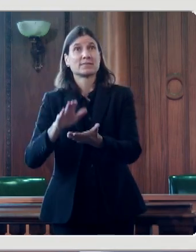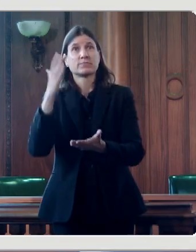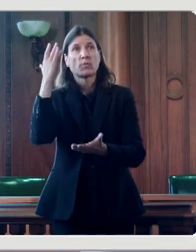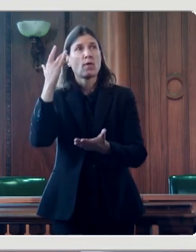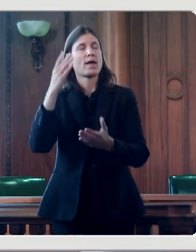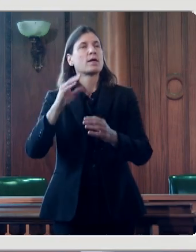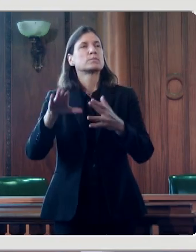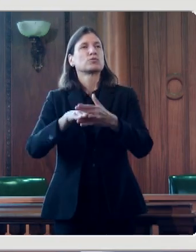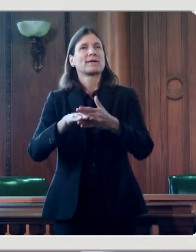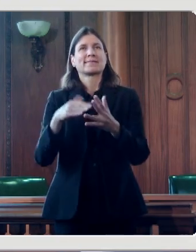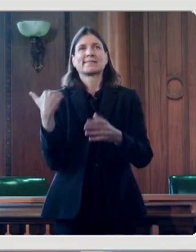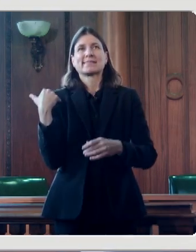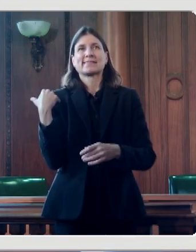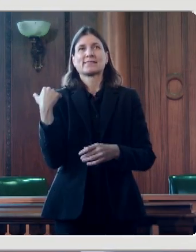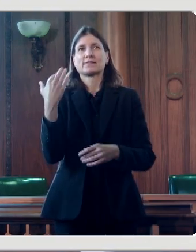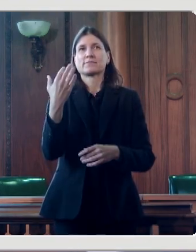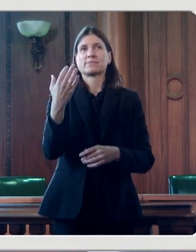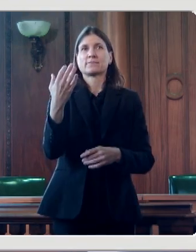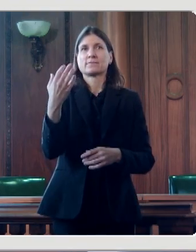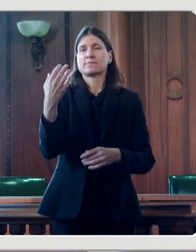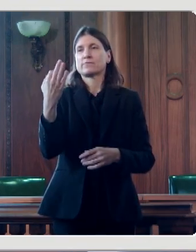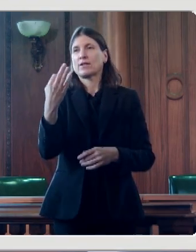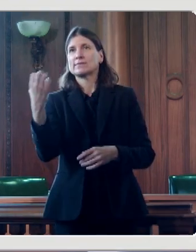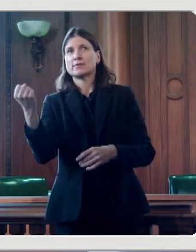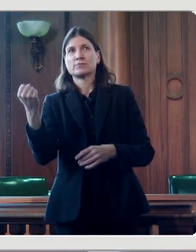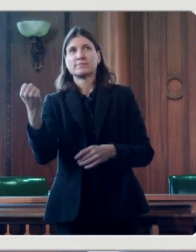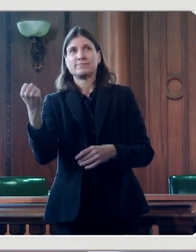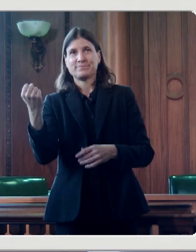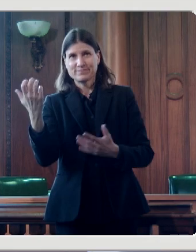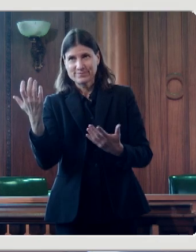The monthly total was